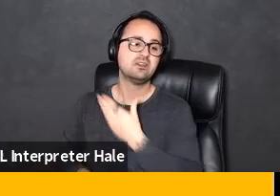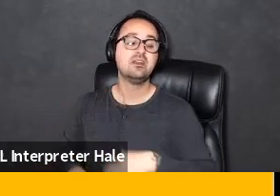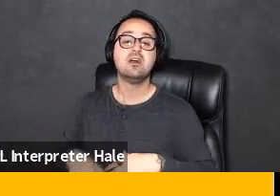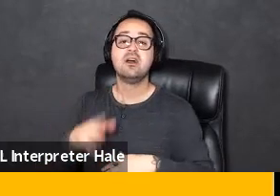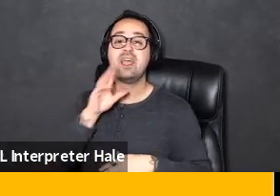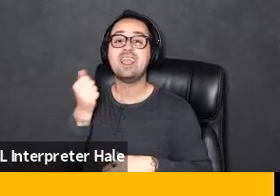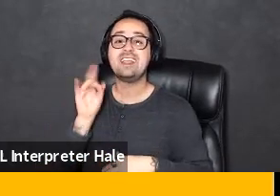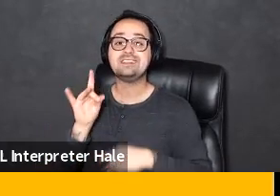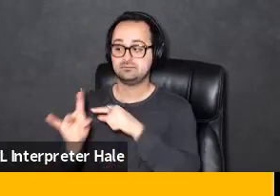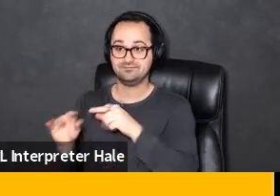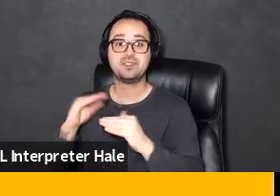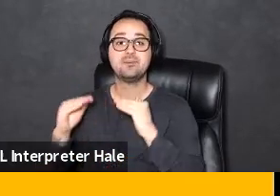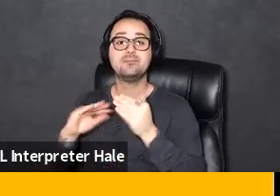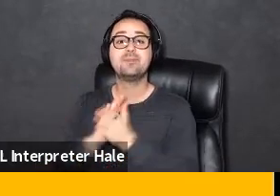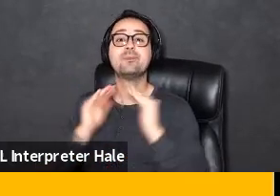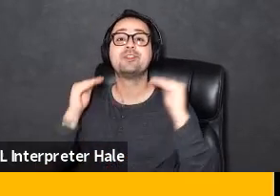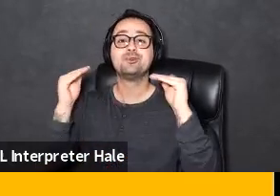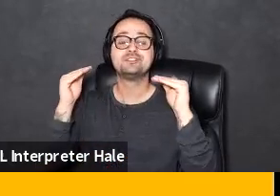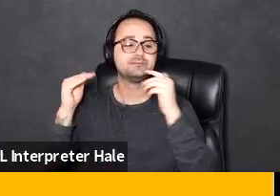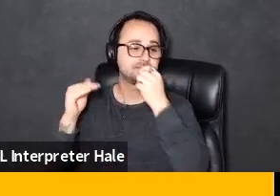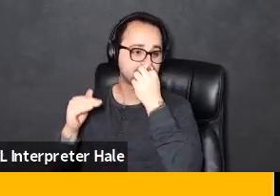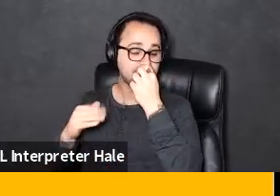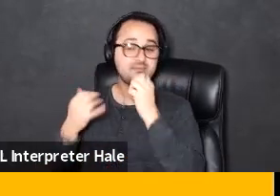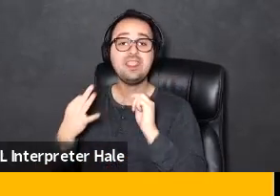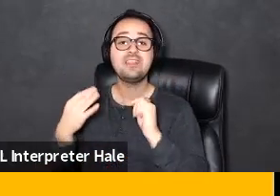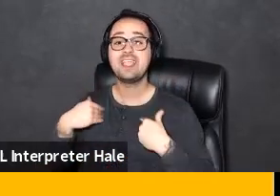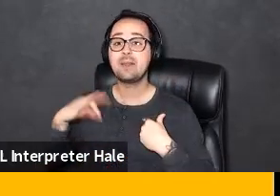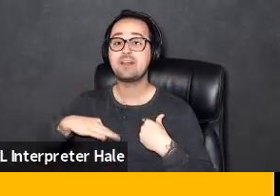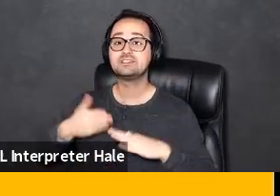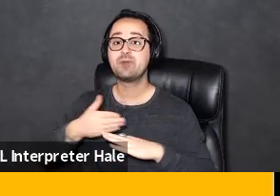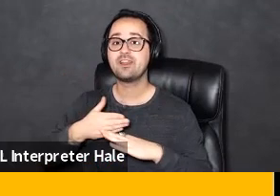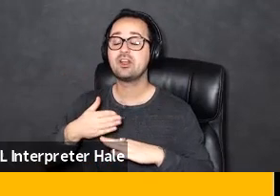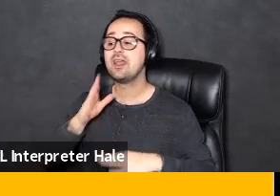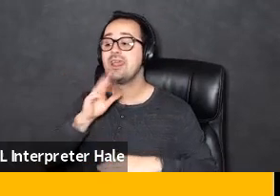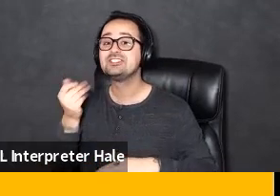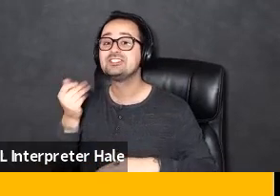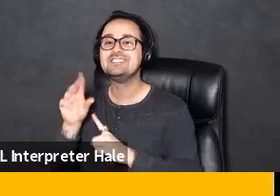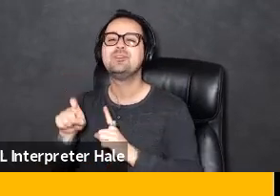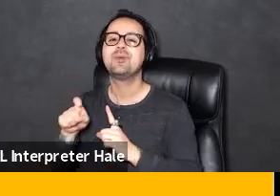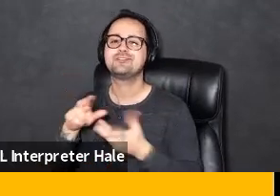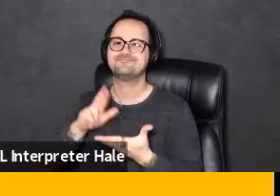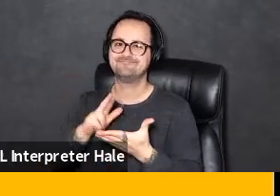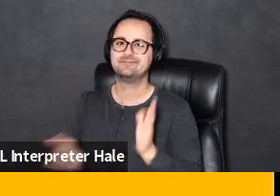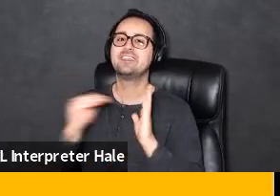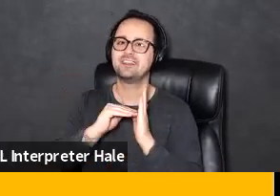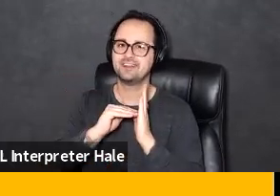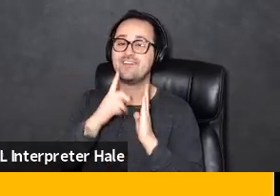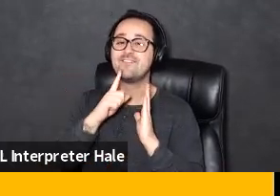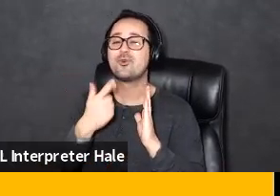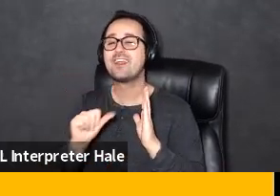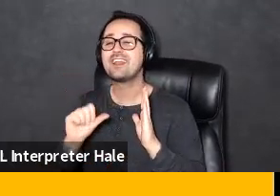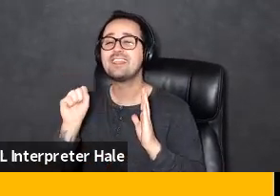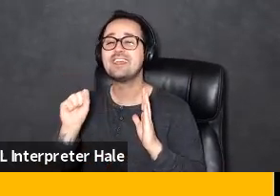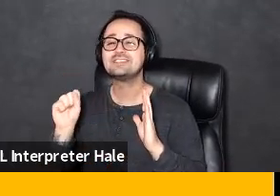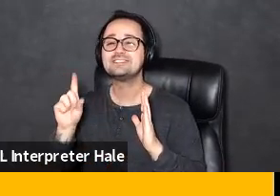adult. If they were on benefits prior, this says by 19, you've got to requalify for any